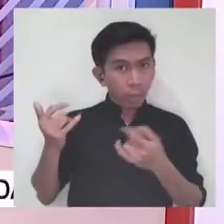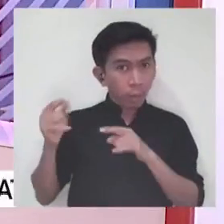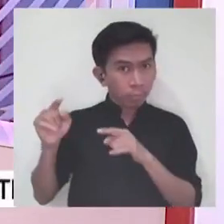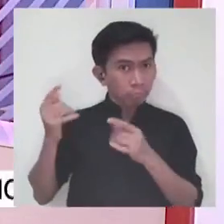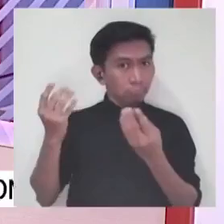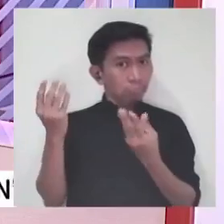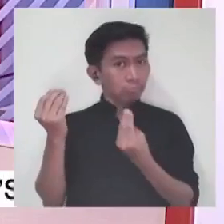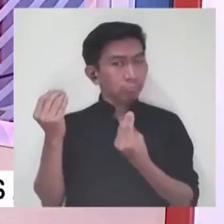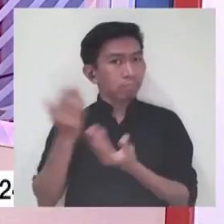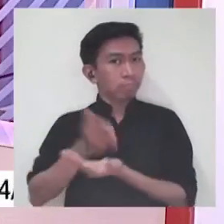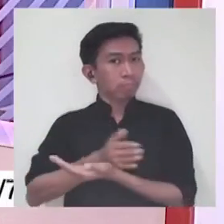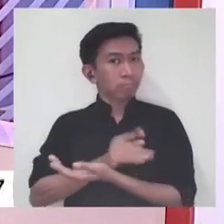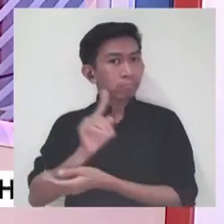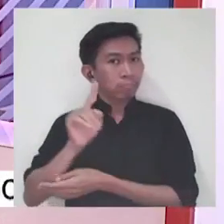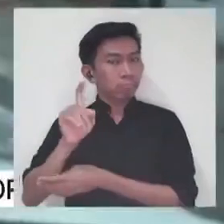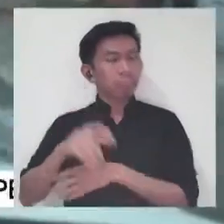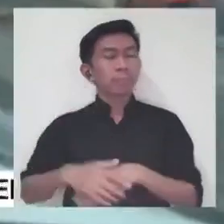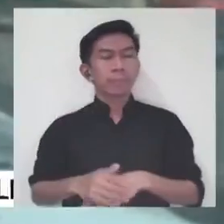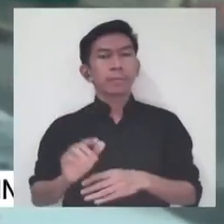tell us?